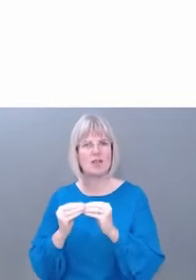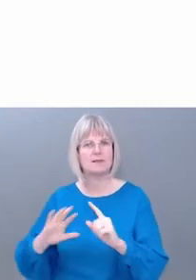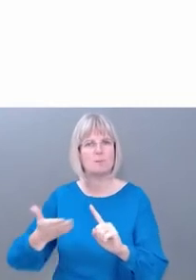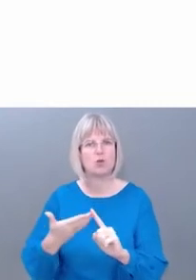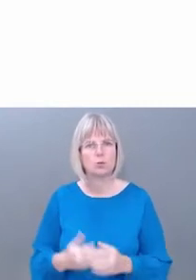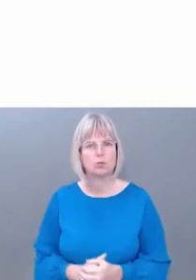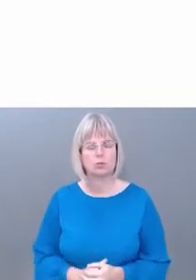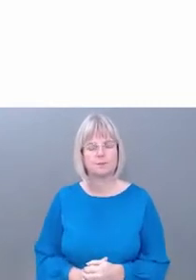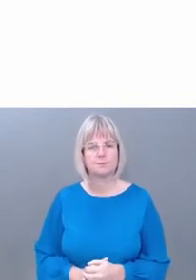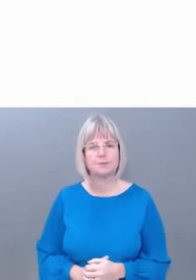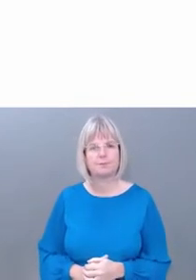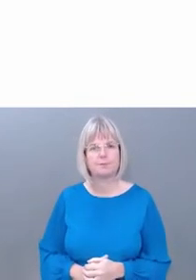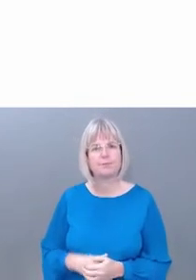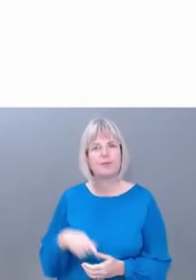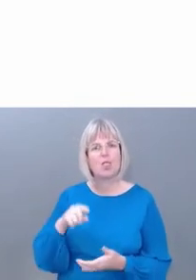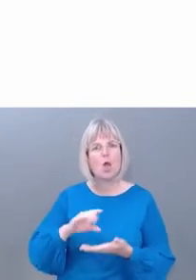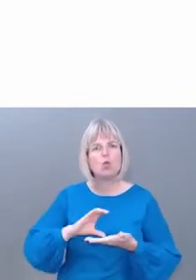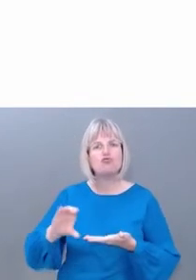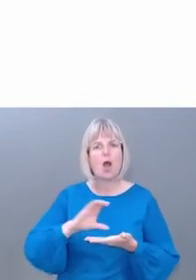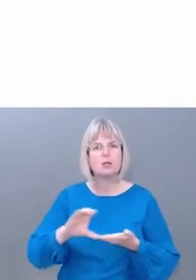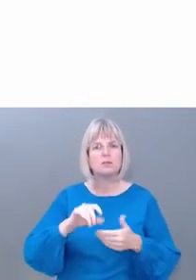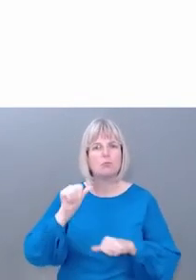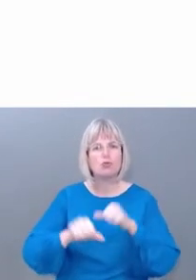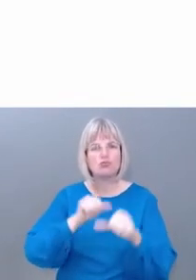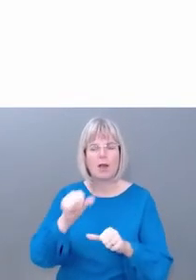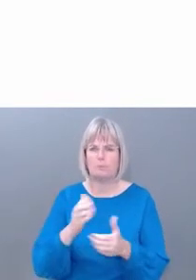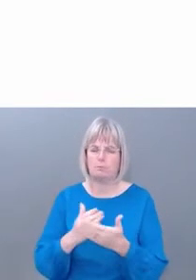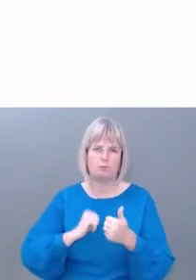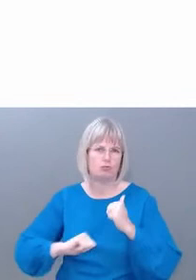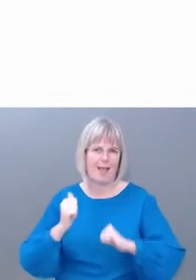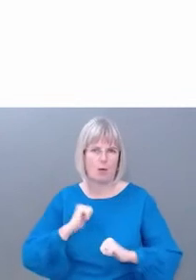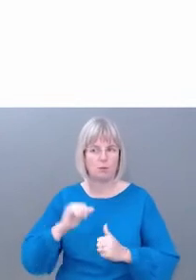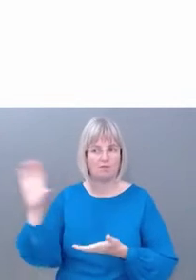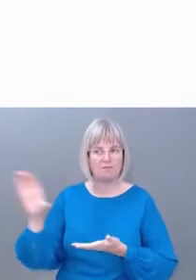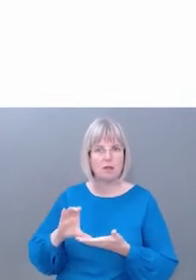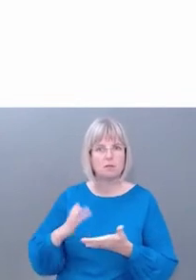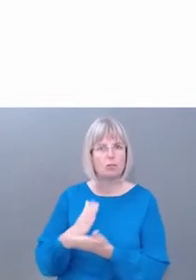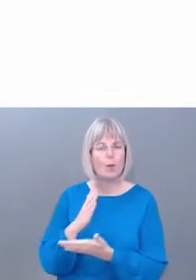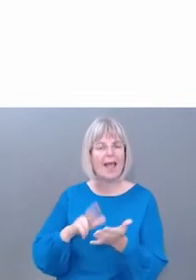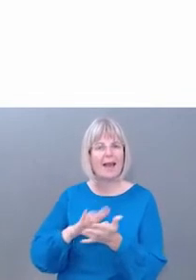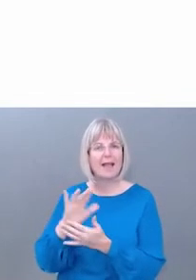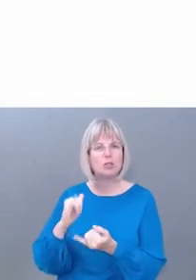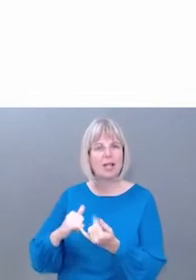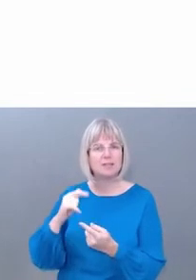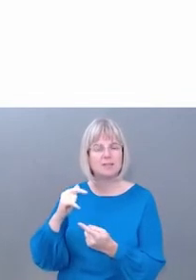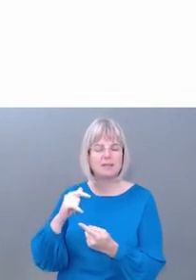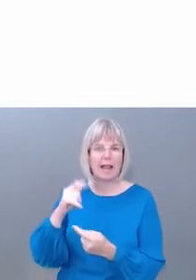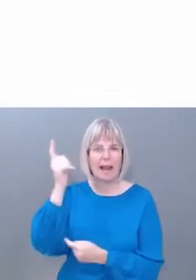of in Leeds. This is funded through the NHS Leeds funding for us, and